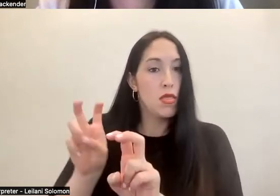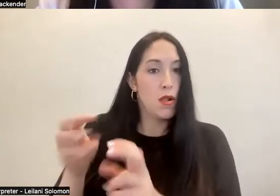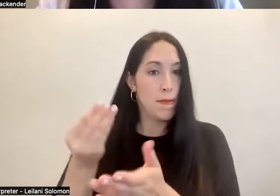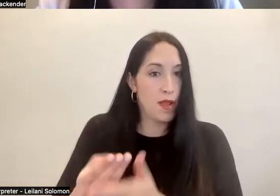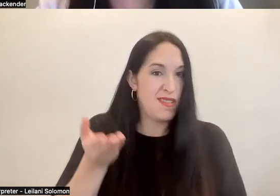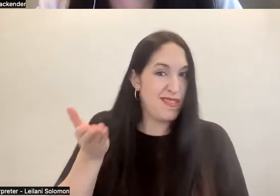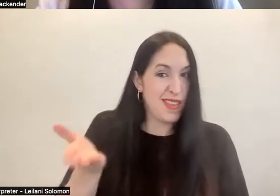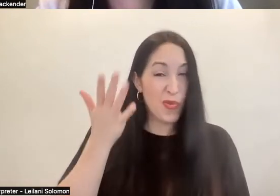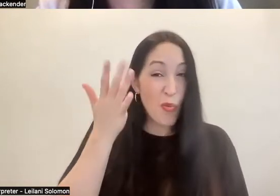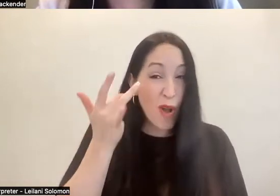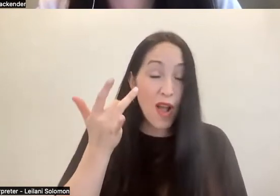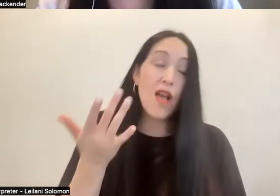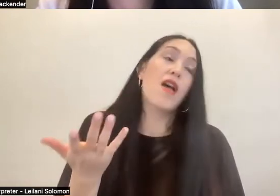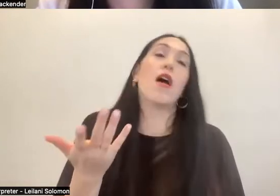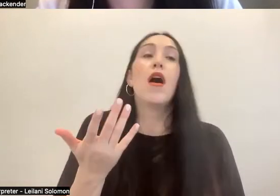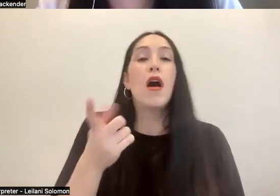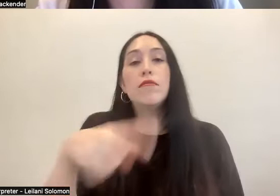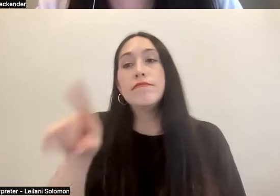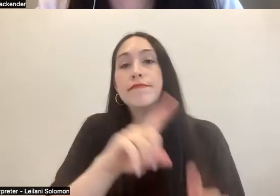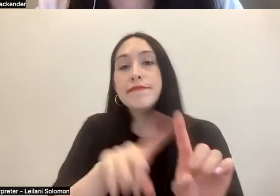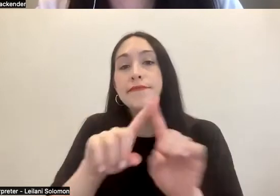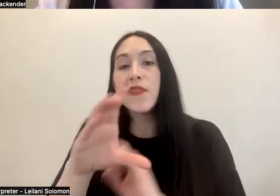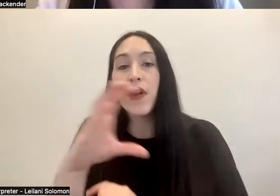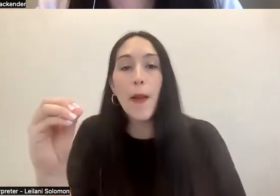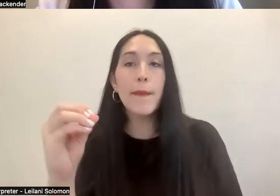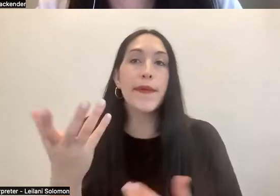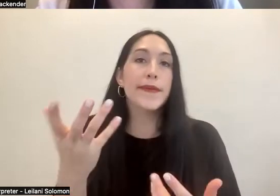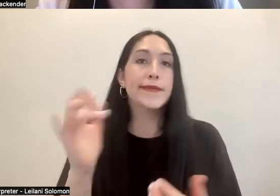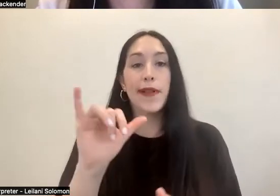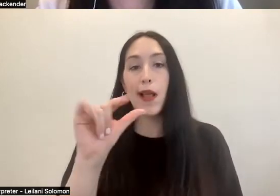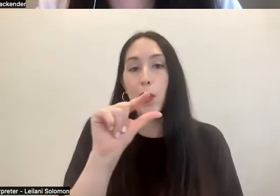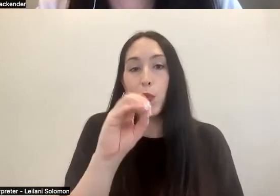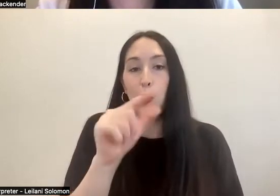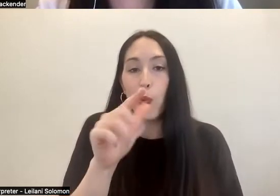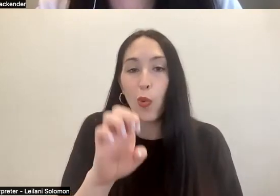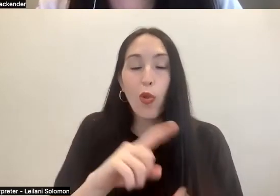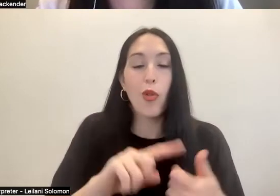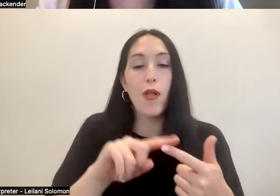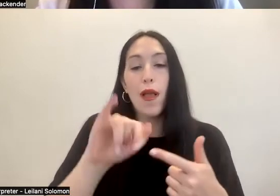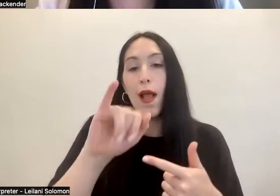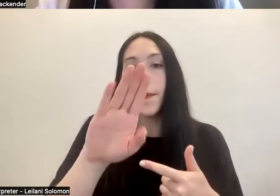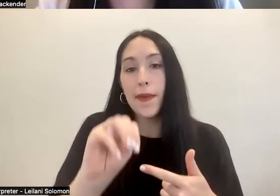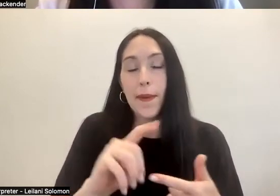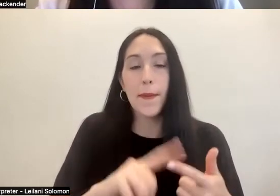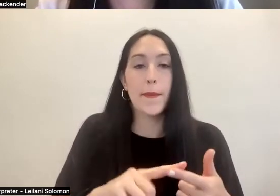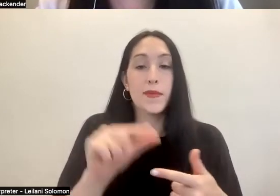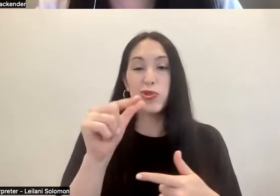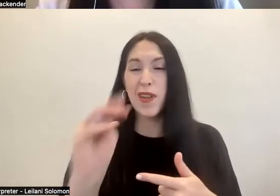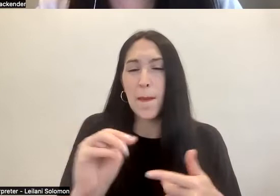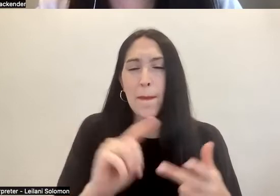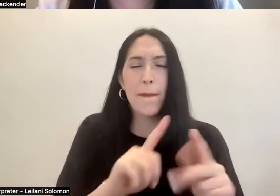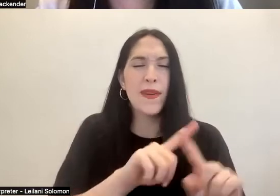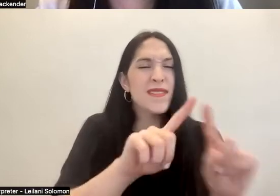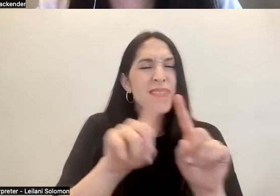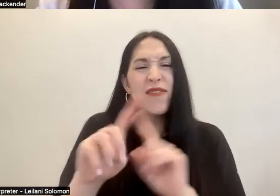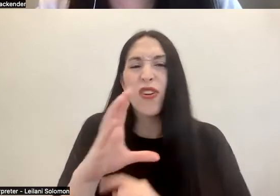purchasing companies that are available, like a Google, like a IBM, like a General Motors, et cetera, or